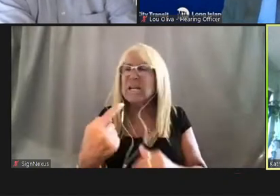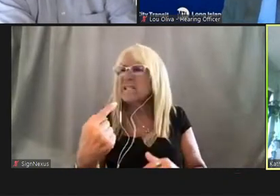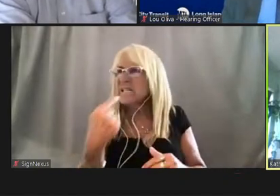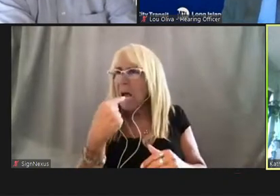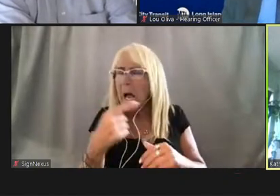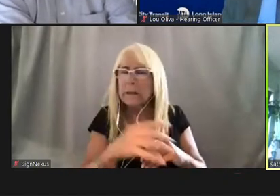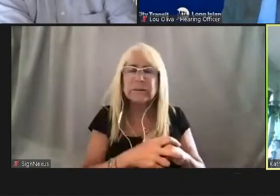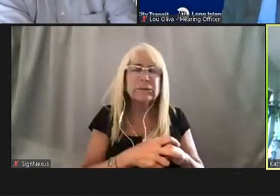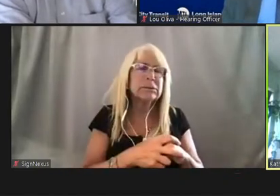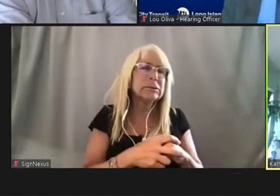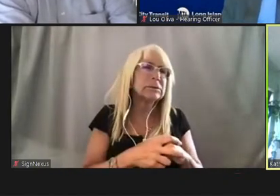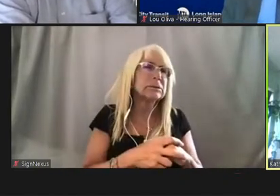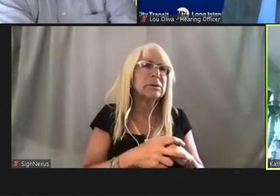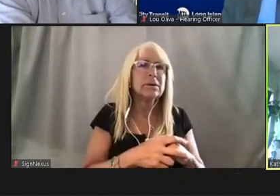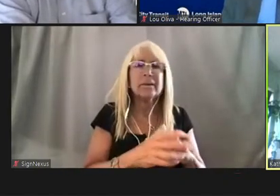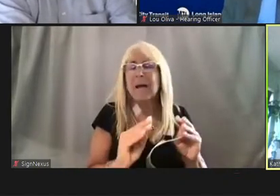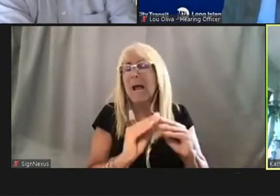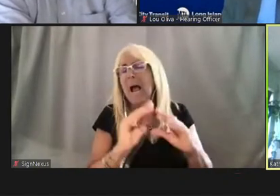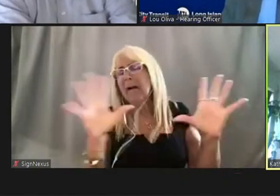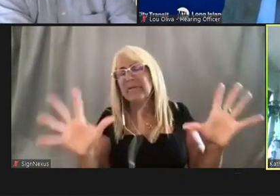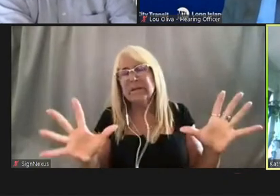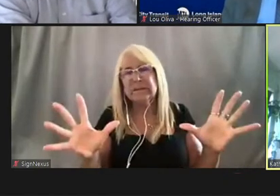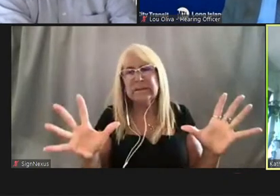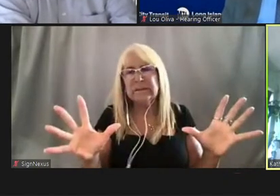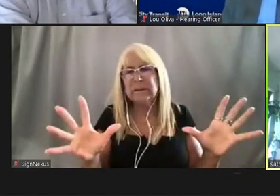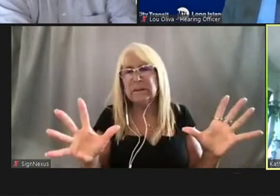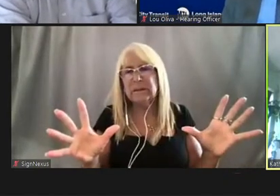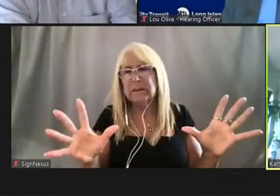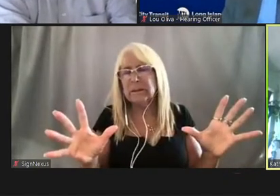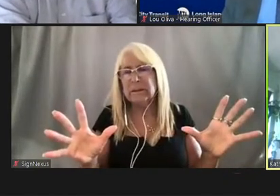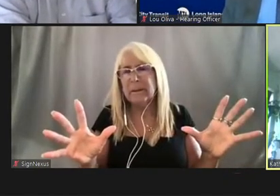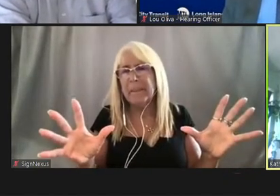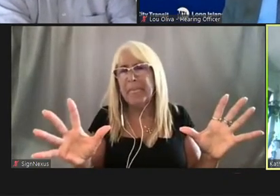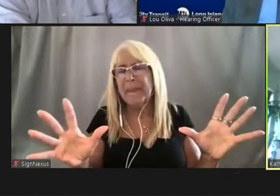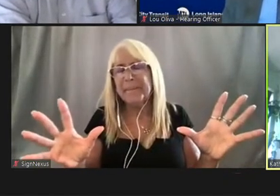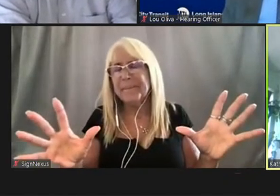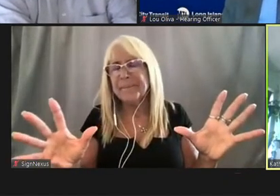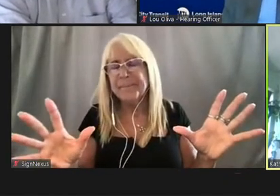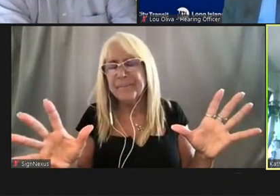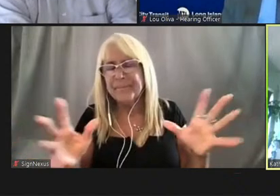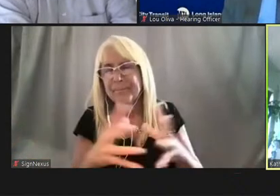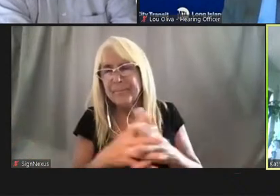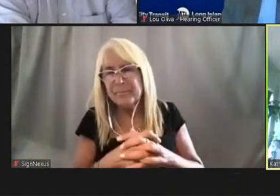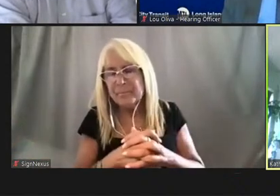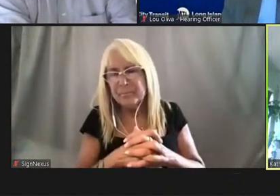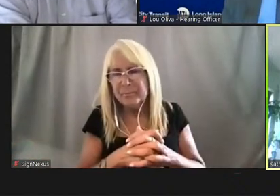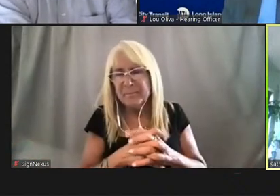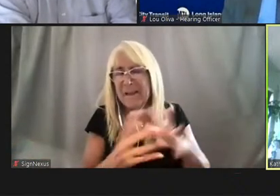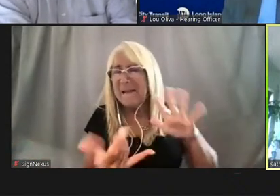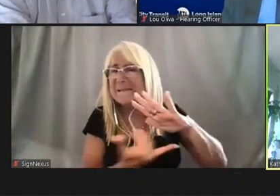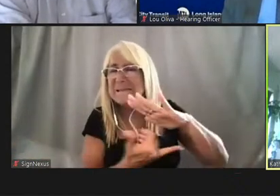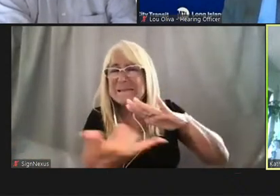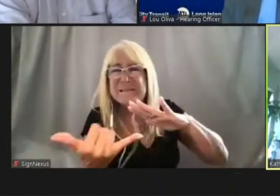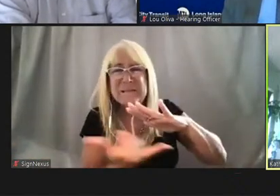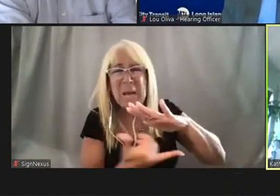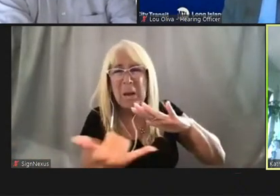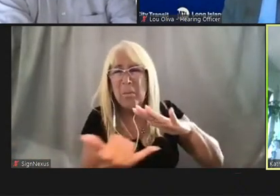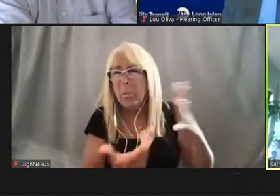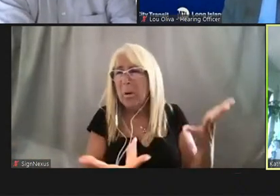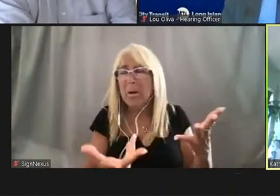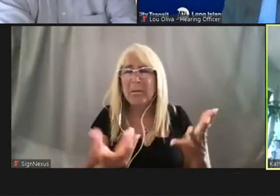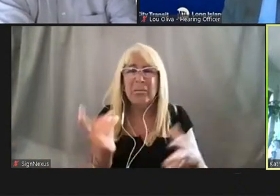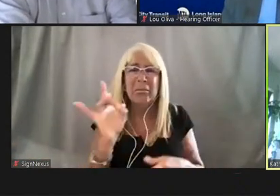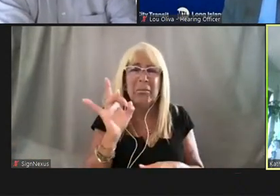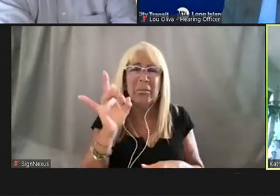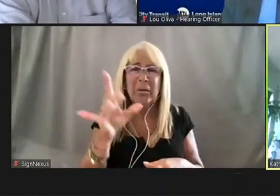and obviously we're nowhere near a um we're nowhere near a subway station because